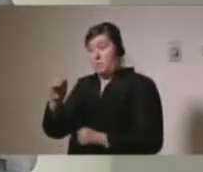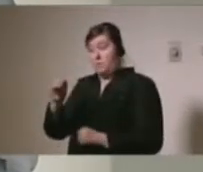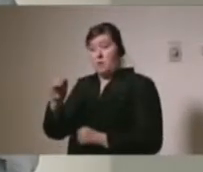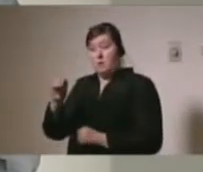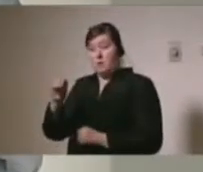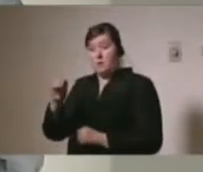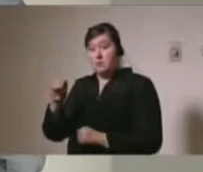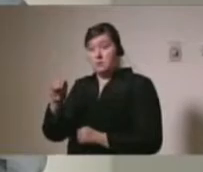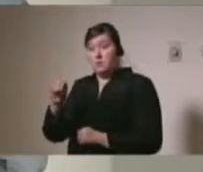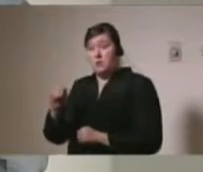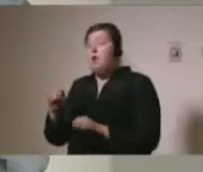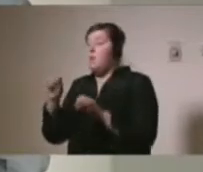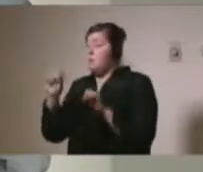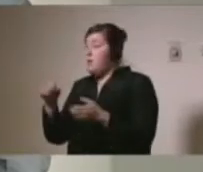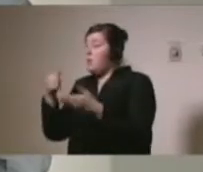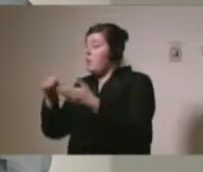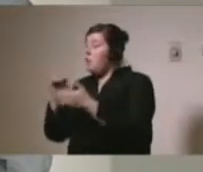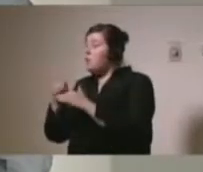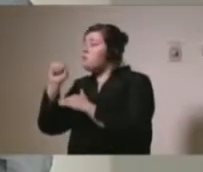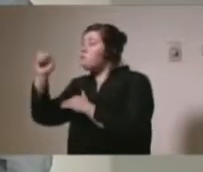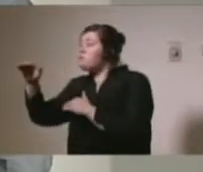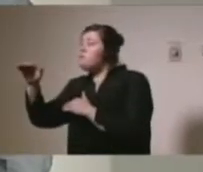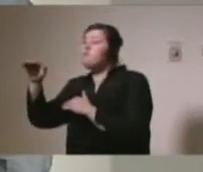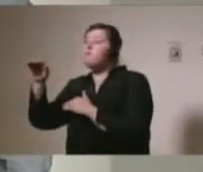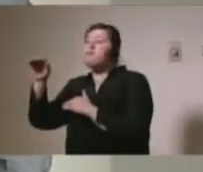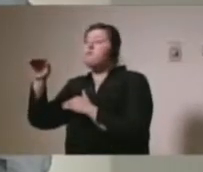during their door-to-door delivery.